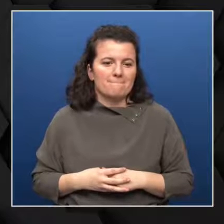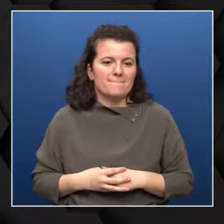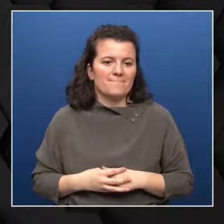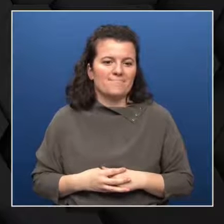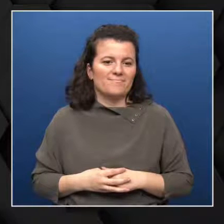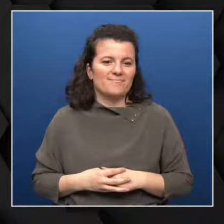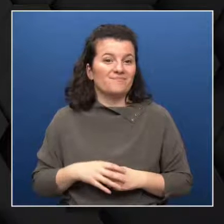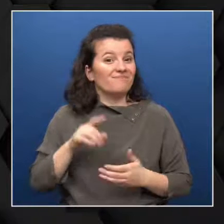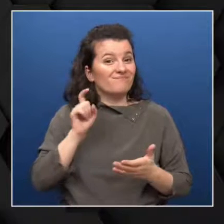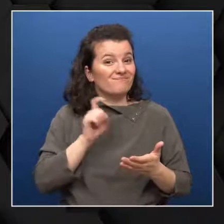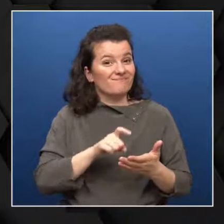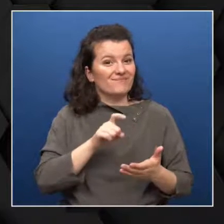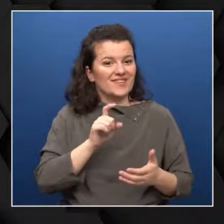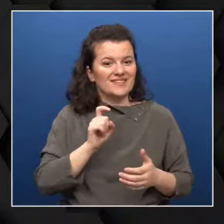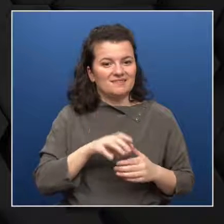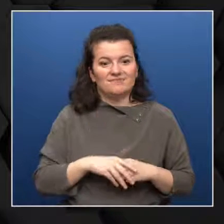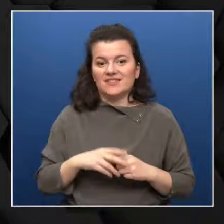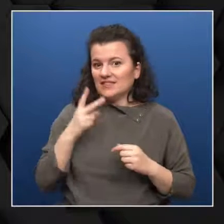Our test event is running.